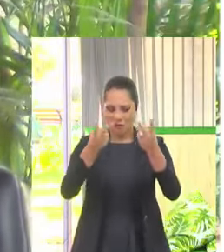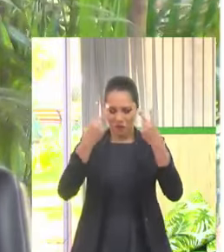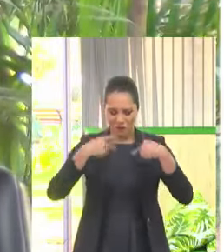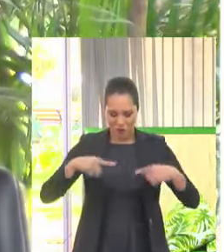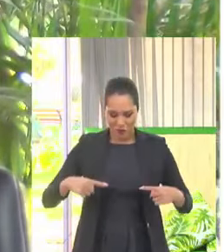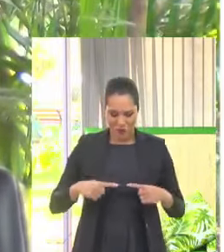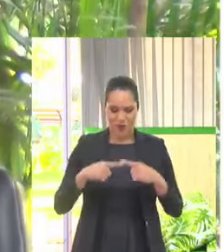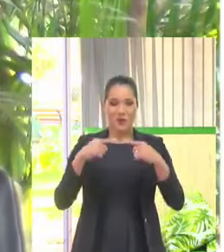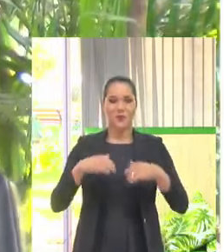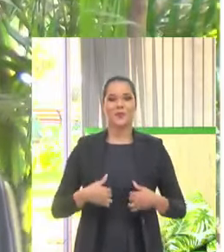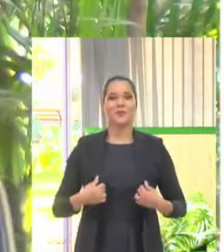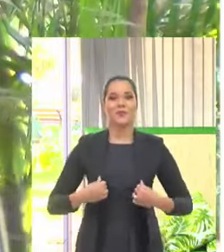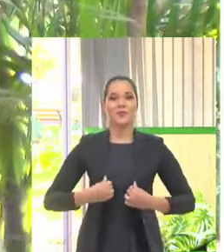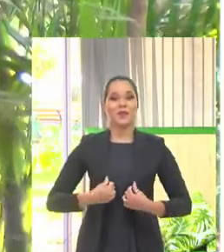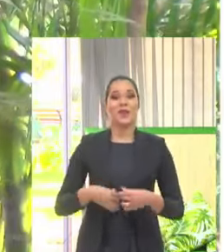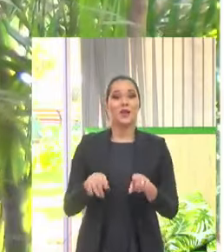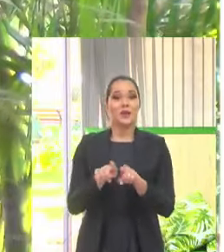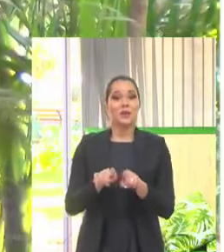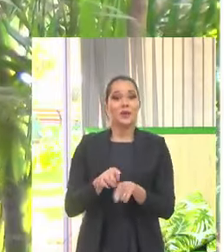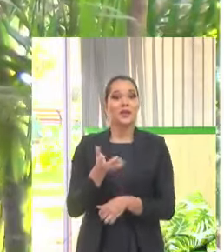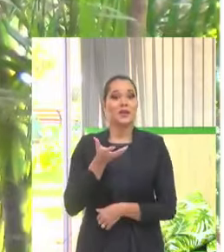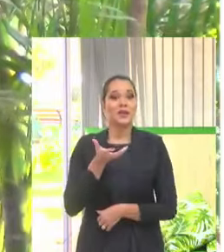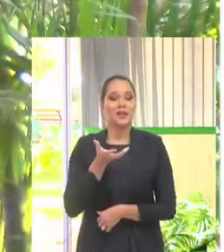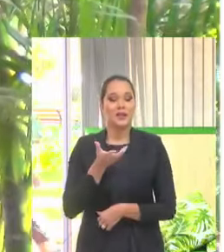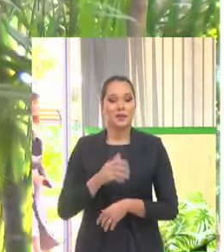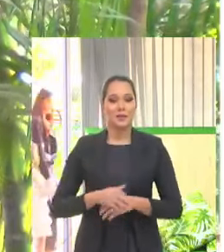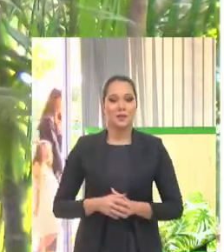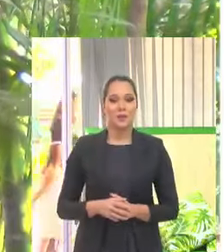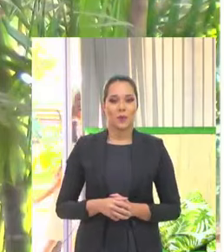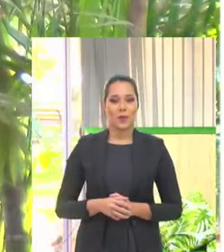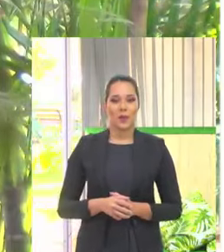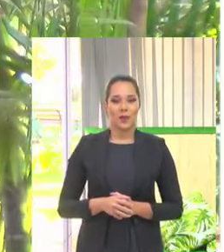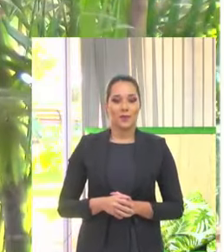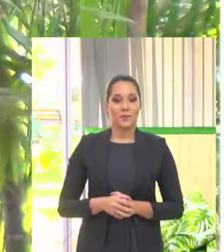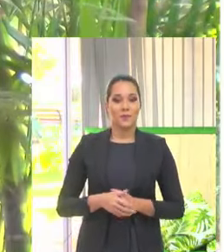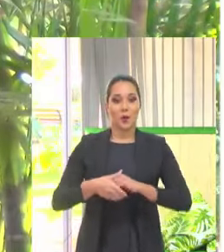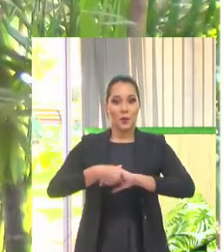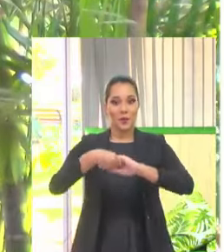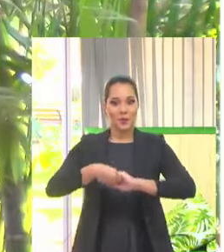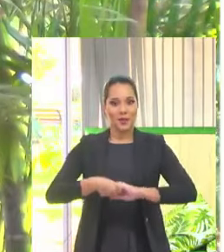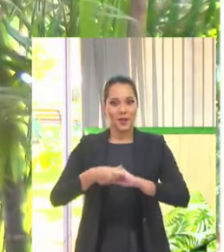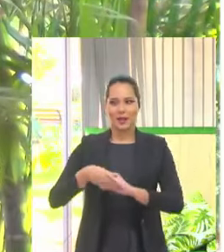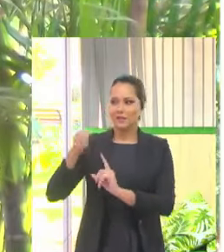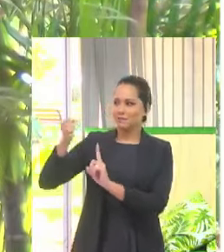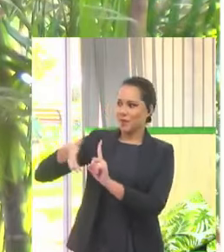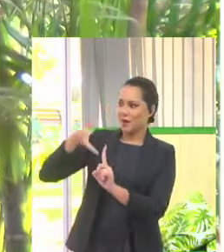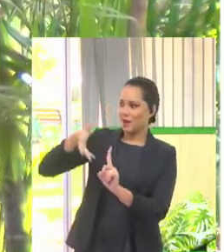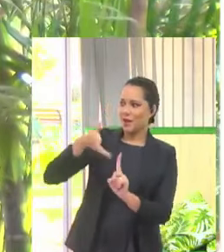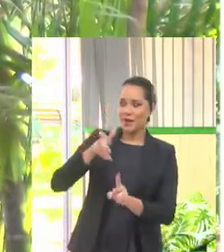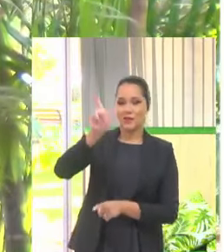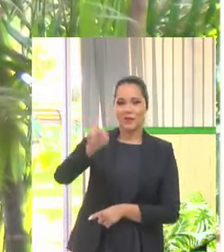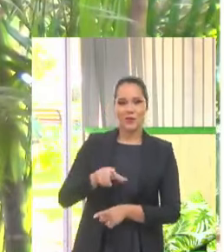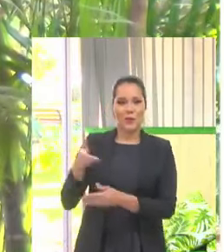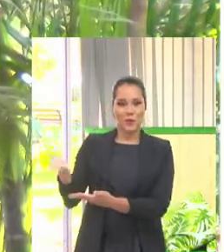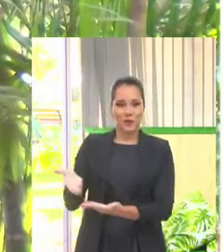I would also like to greet our invited speakers, Dr. Anit